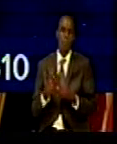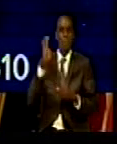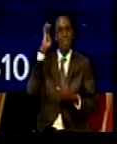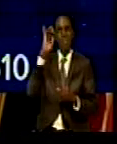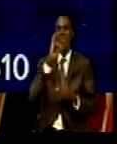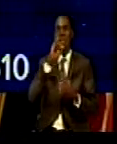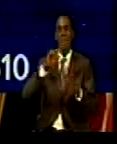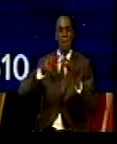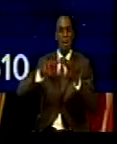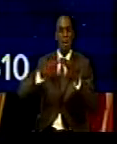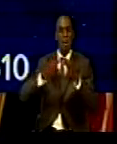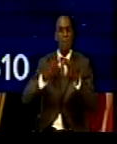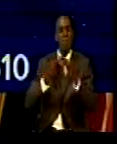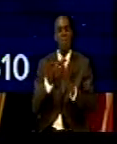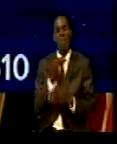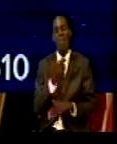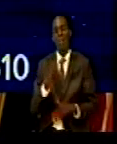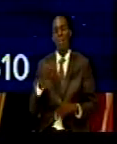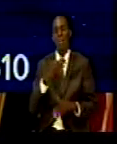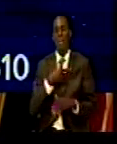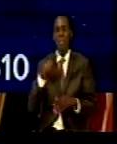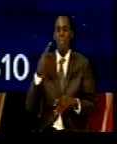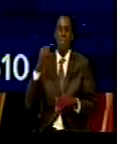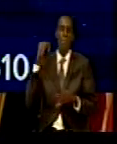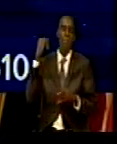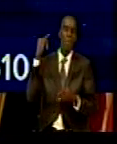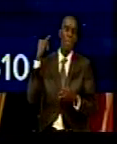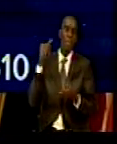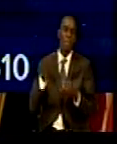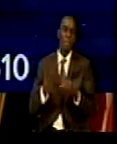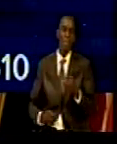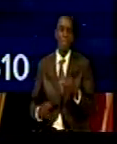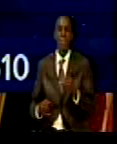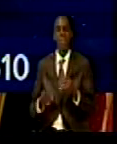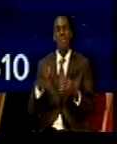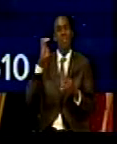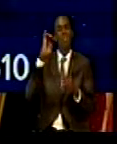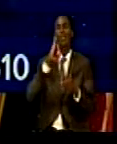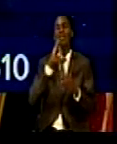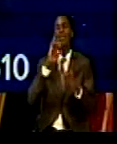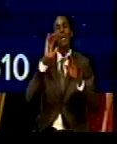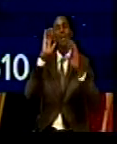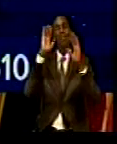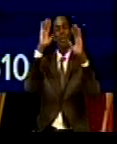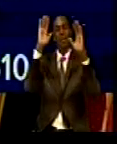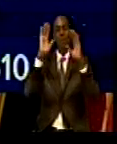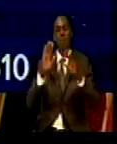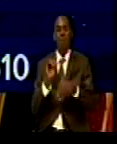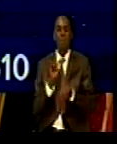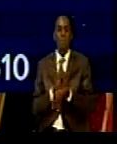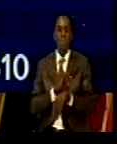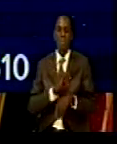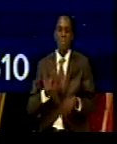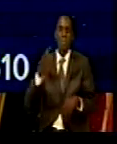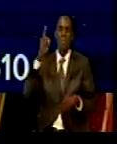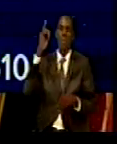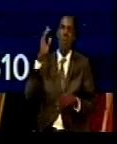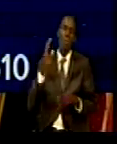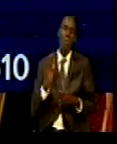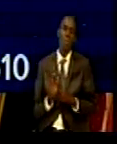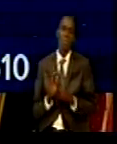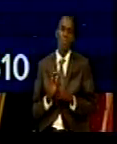He's the Alpha and Omega. He's a miracle working